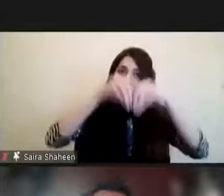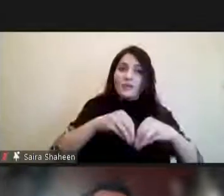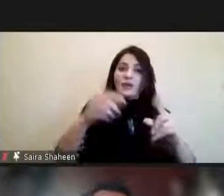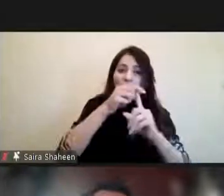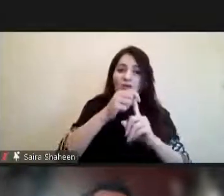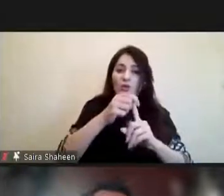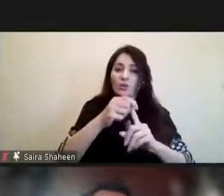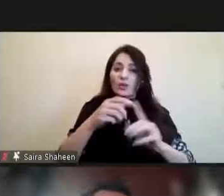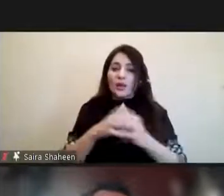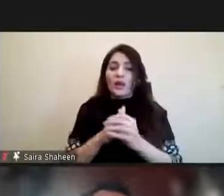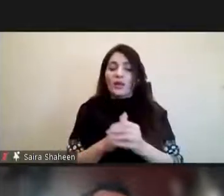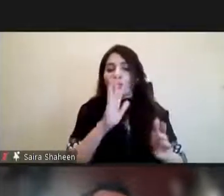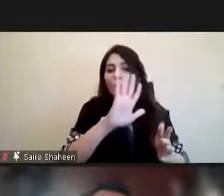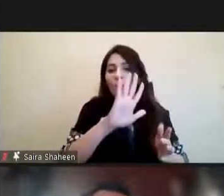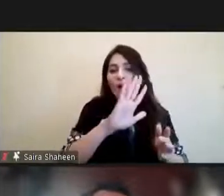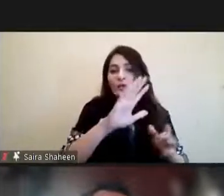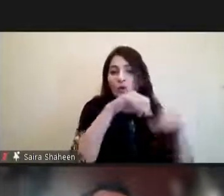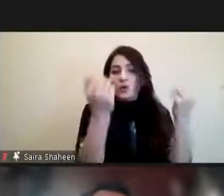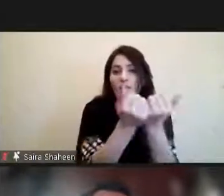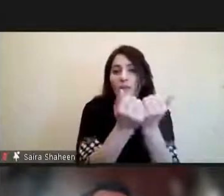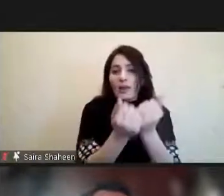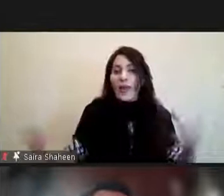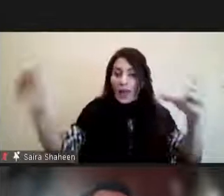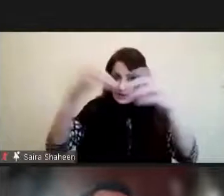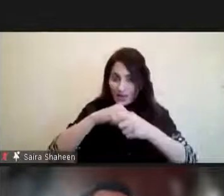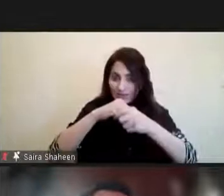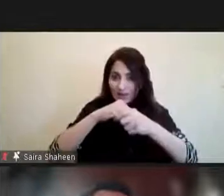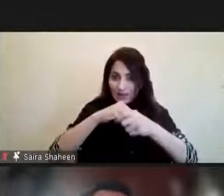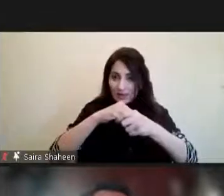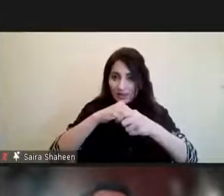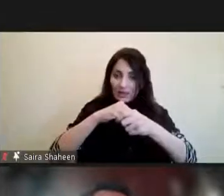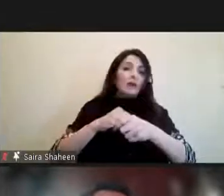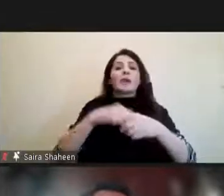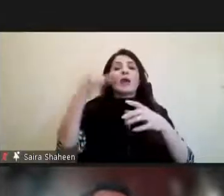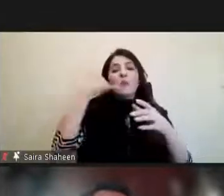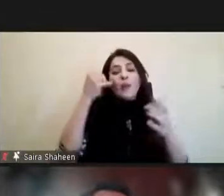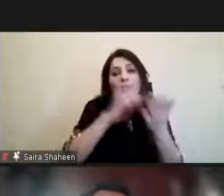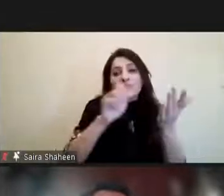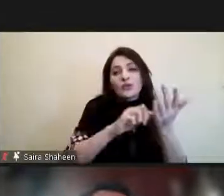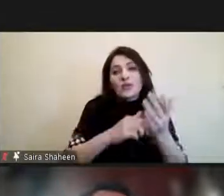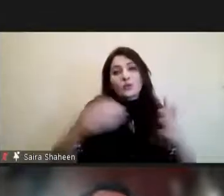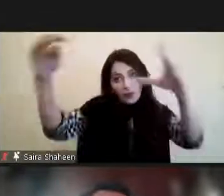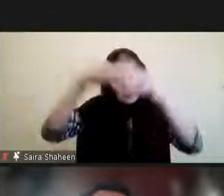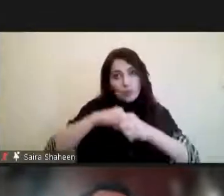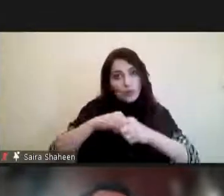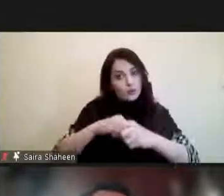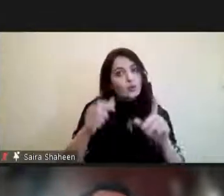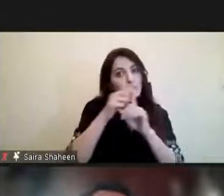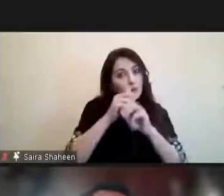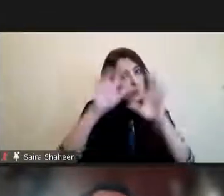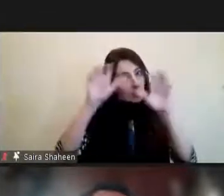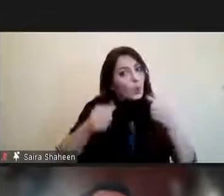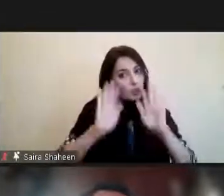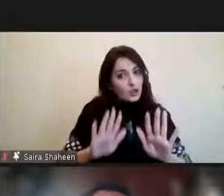different groups. Access, making sure that accessible mobile products and services are available to them is a barrier.